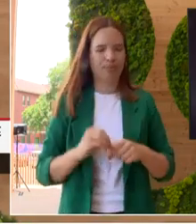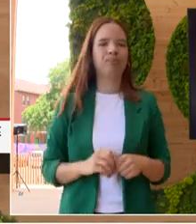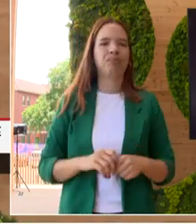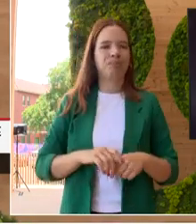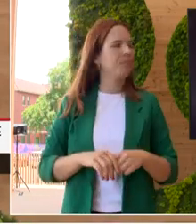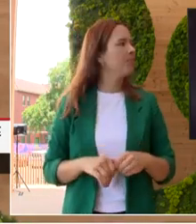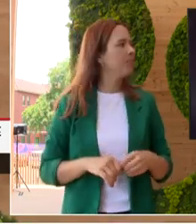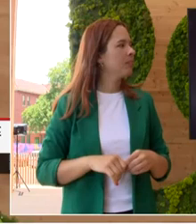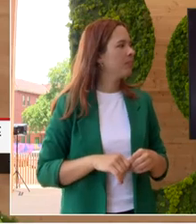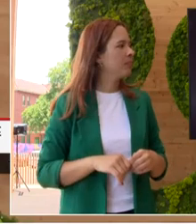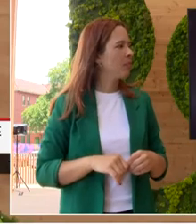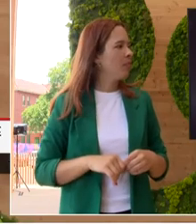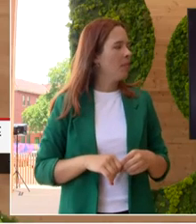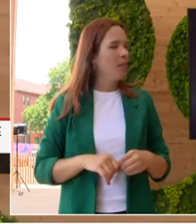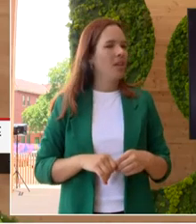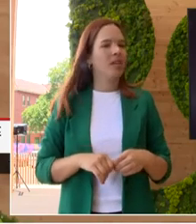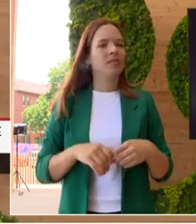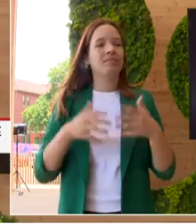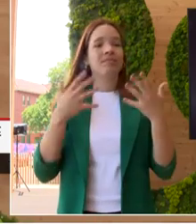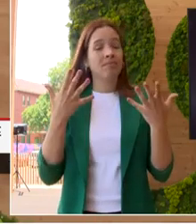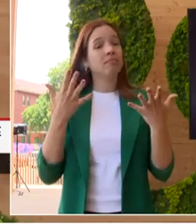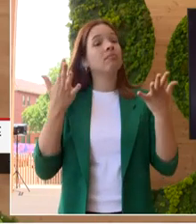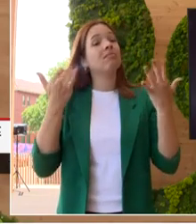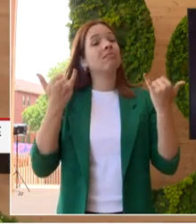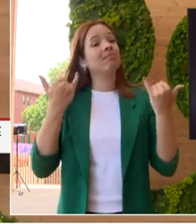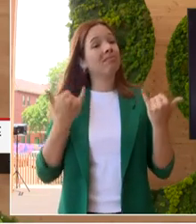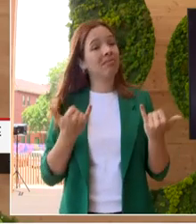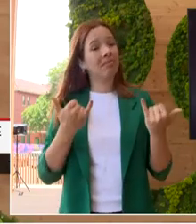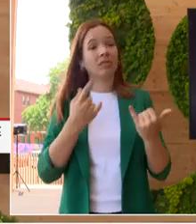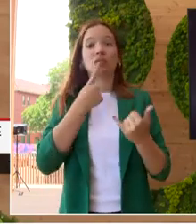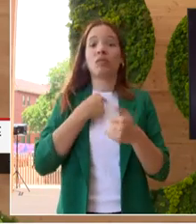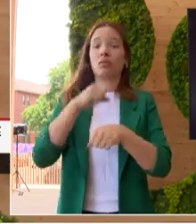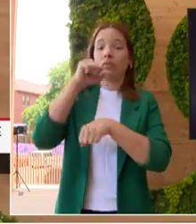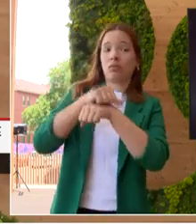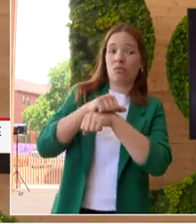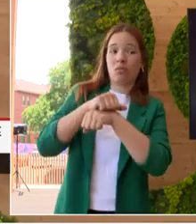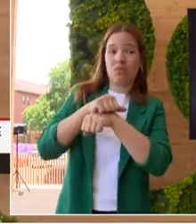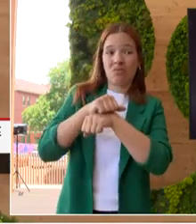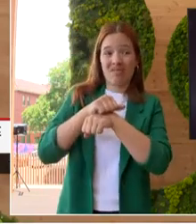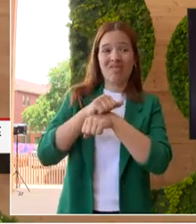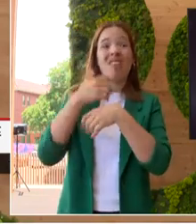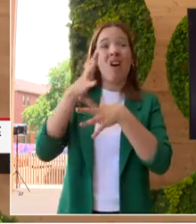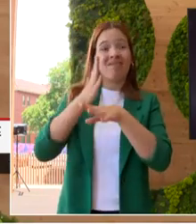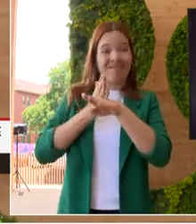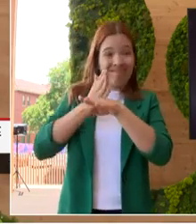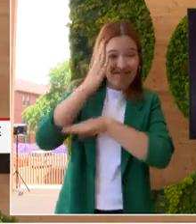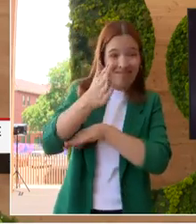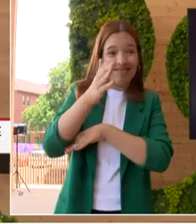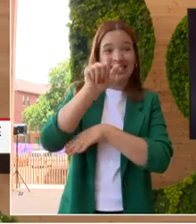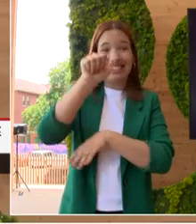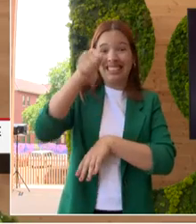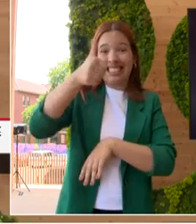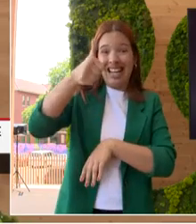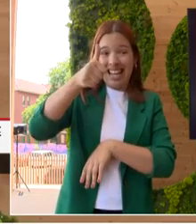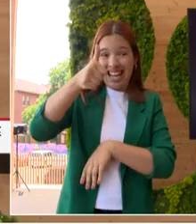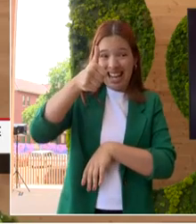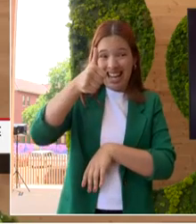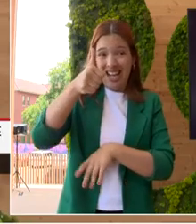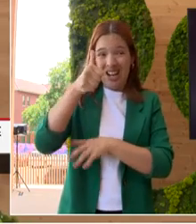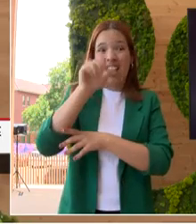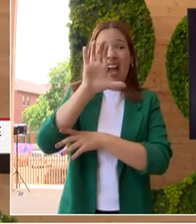Today, we at Red Brick have more than 10 net carbon zero buildings planned or in